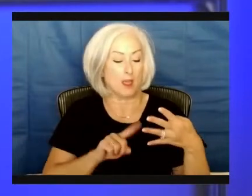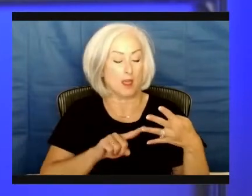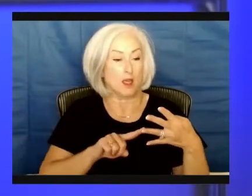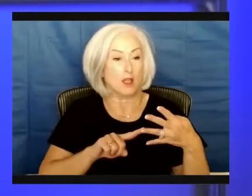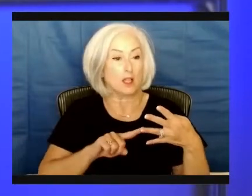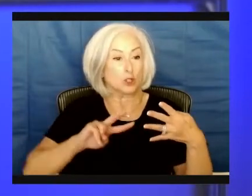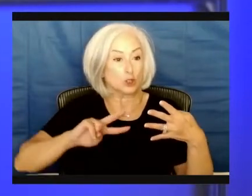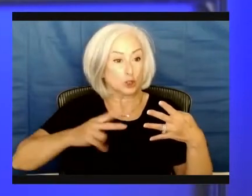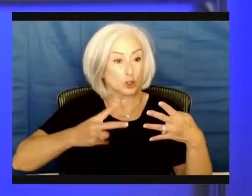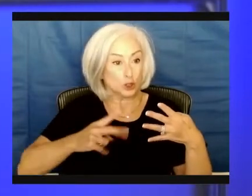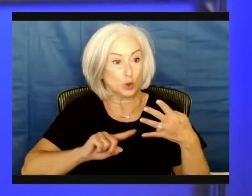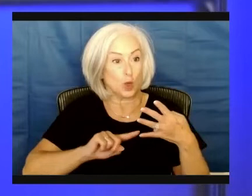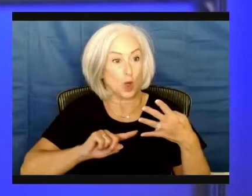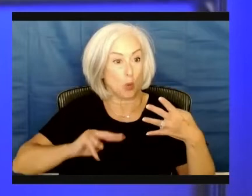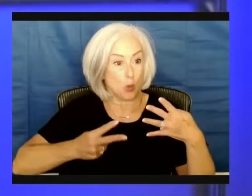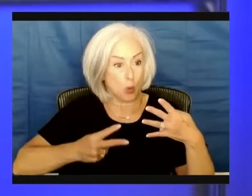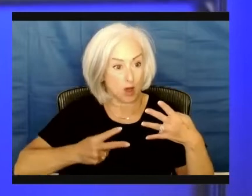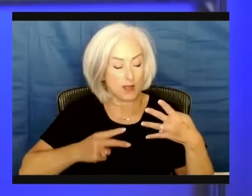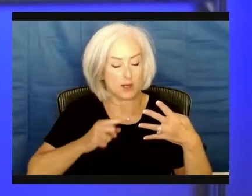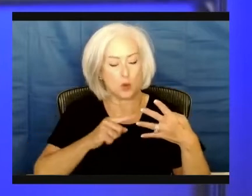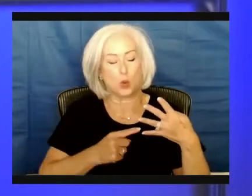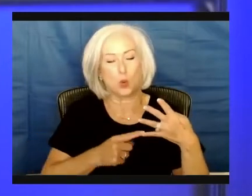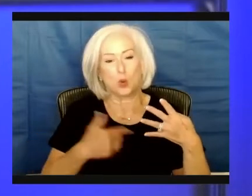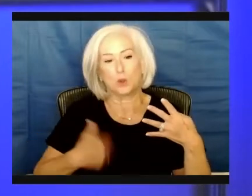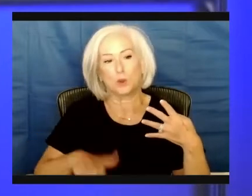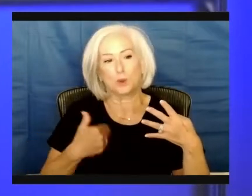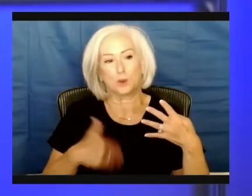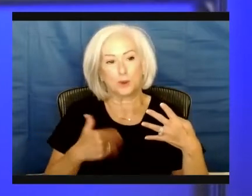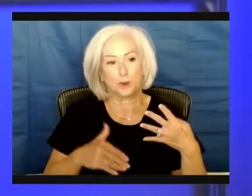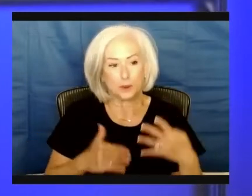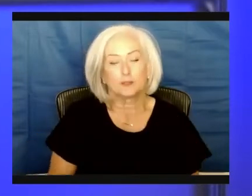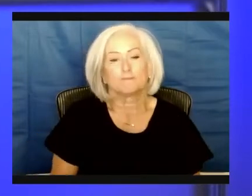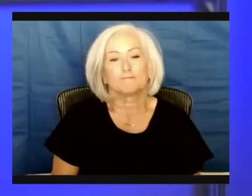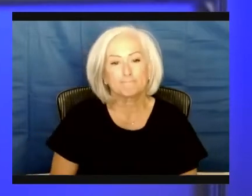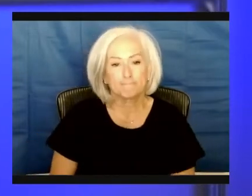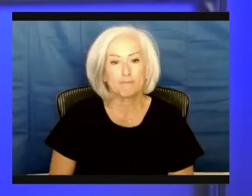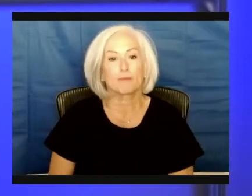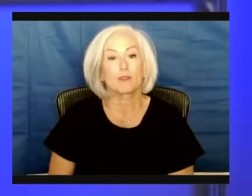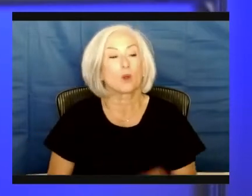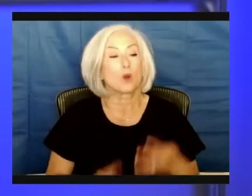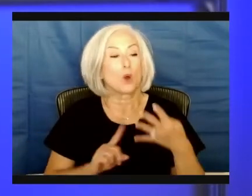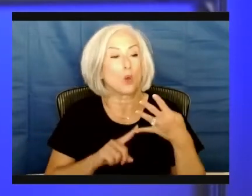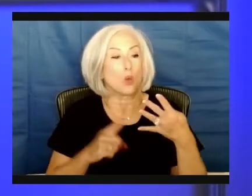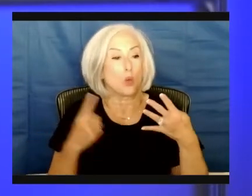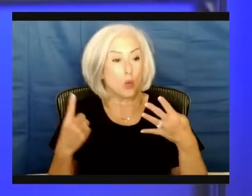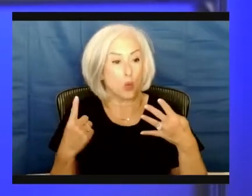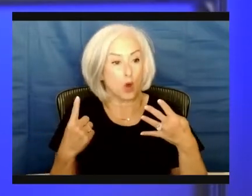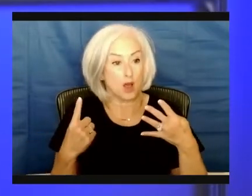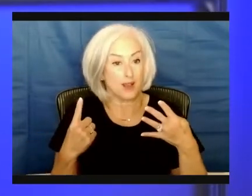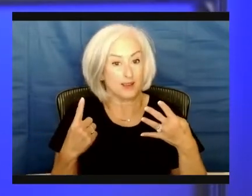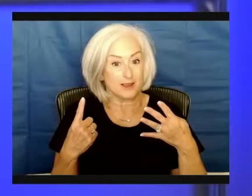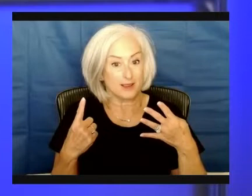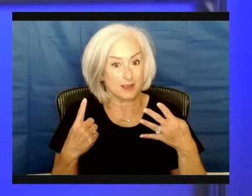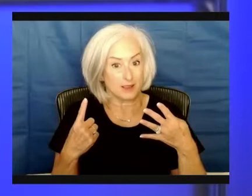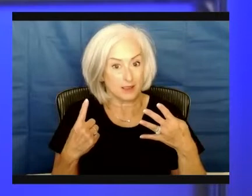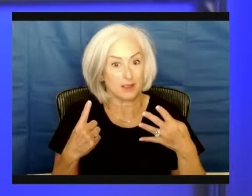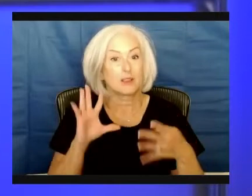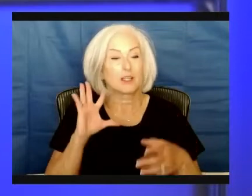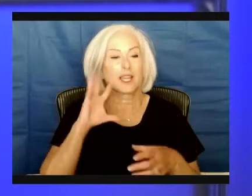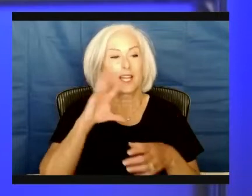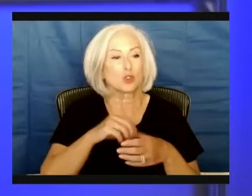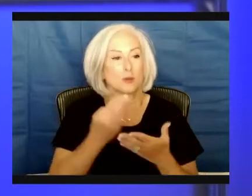American College of Surgeons, with the exception of one thing, and that is that the Level 1 centers contribute resources to